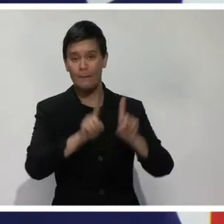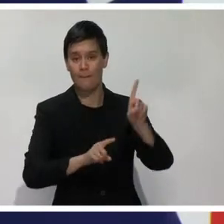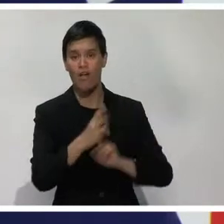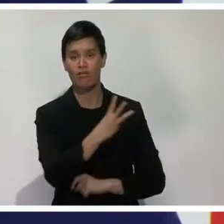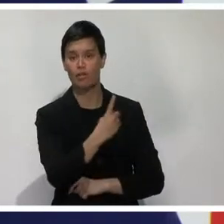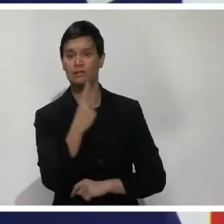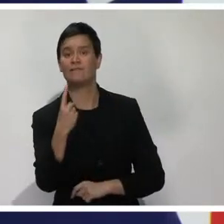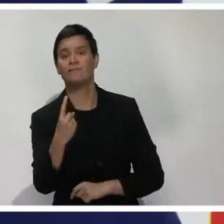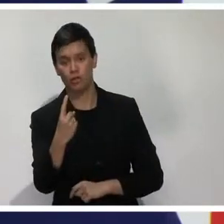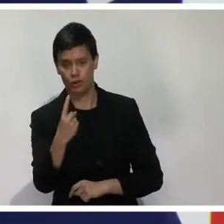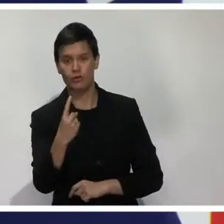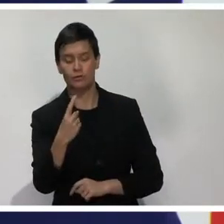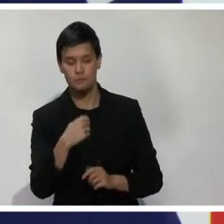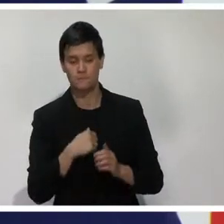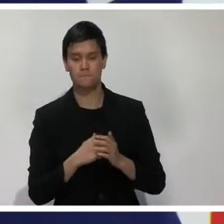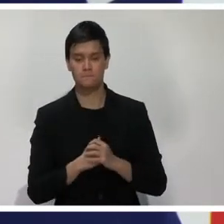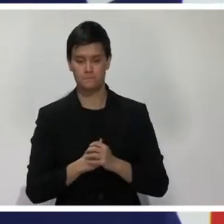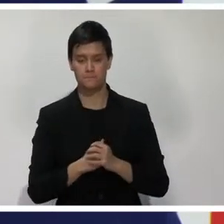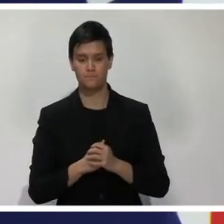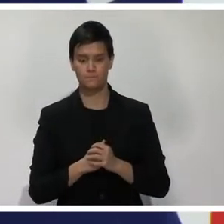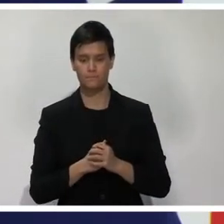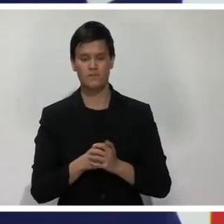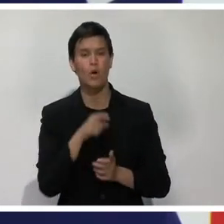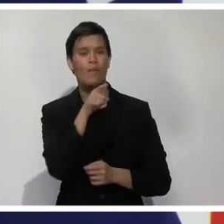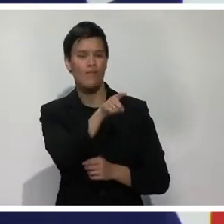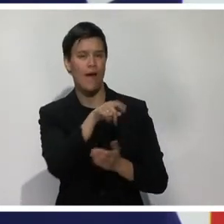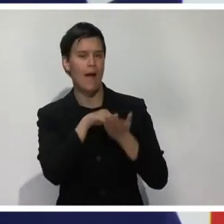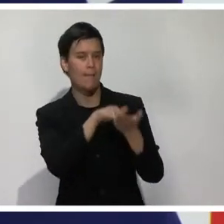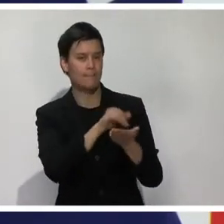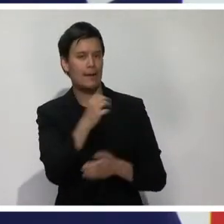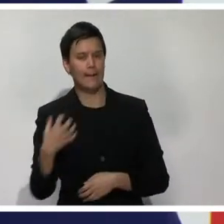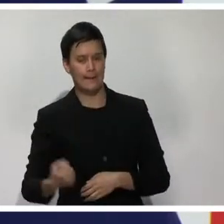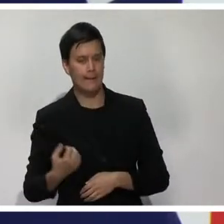anyone interested in those payments, please reach out to Work and Income.